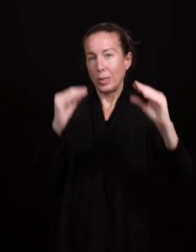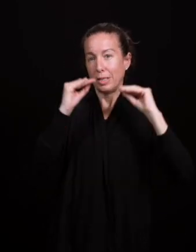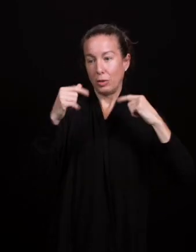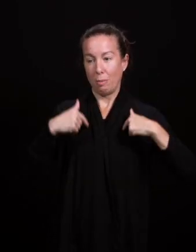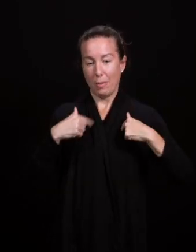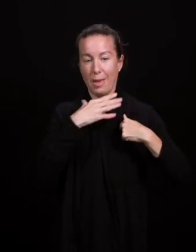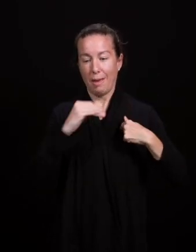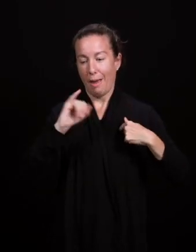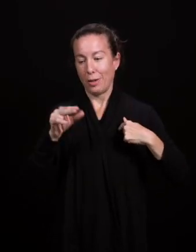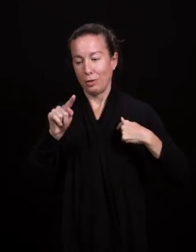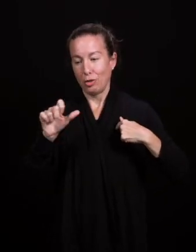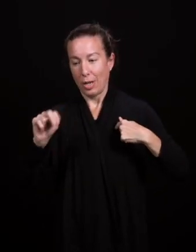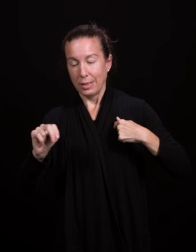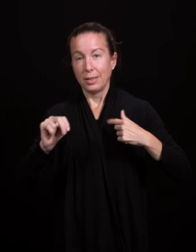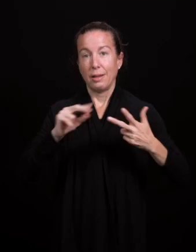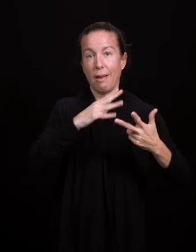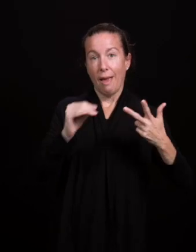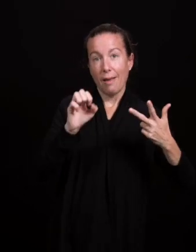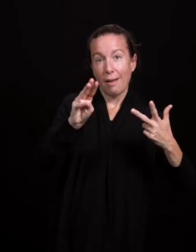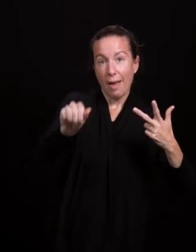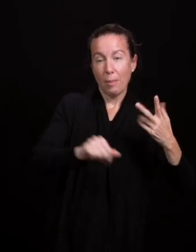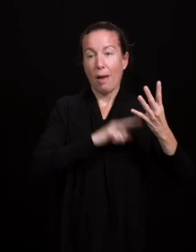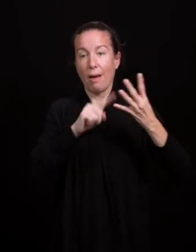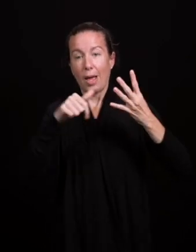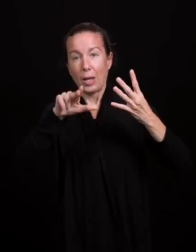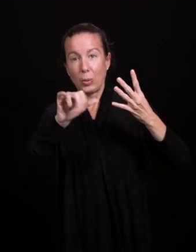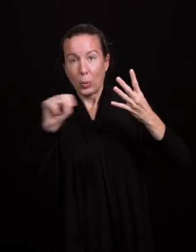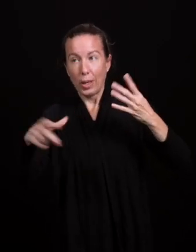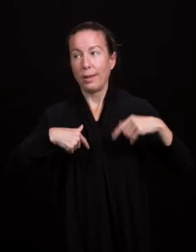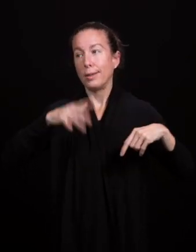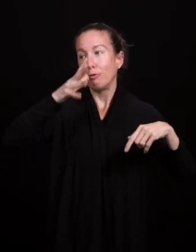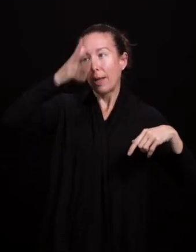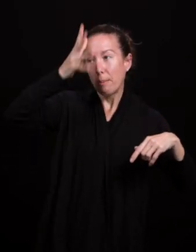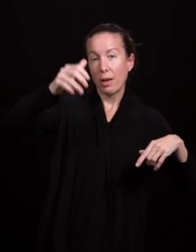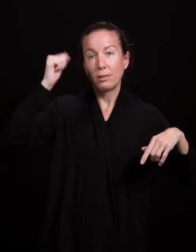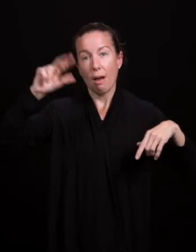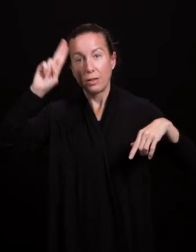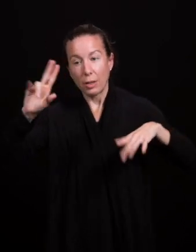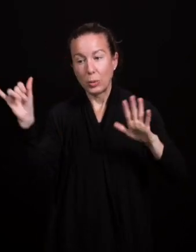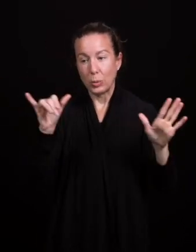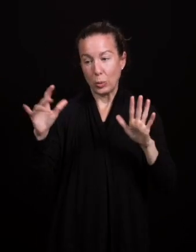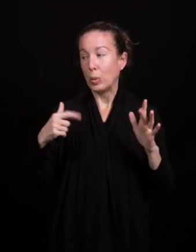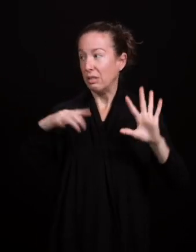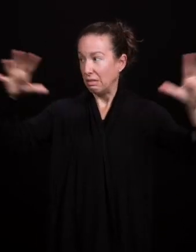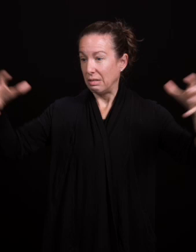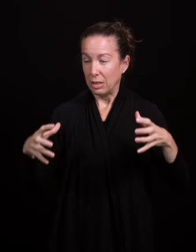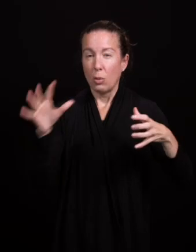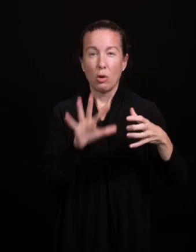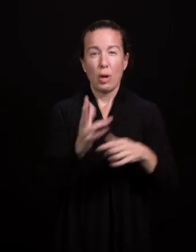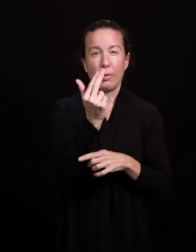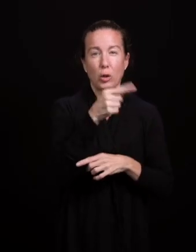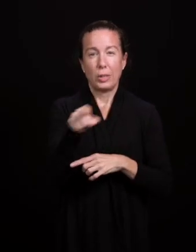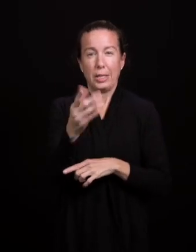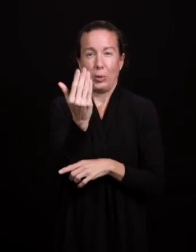myself and Emma and our son Quinn, but all of Emma's grandparents, her aunts and uncles, and even our aunts and uncles. So we had about 13 to